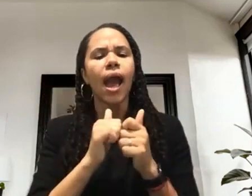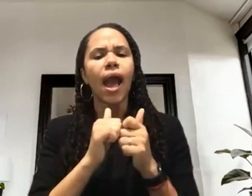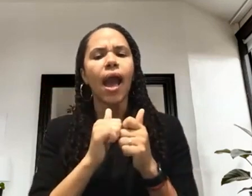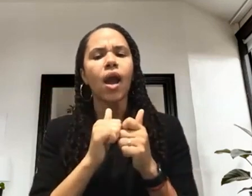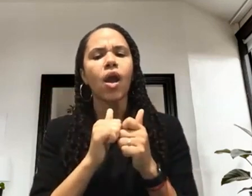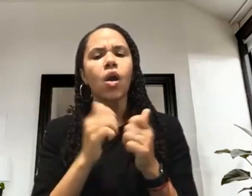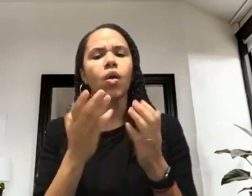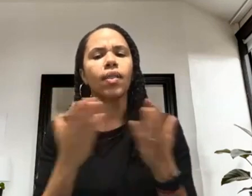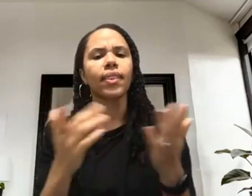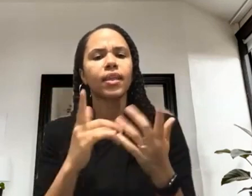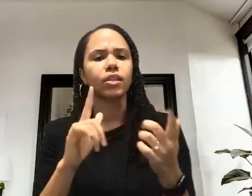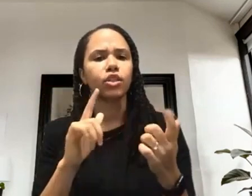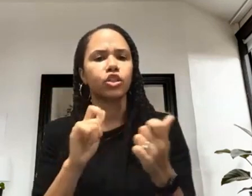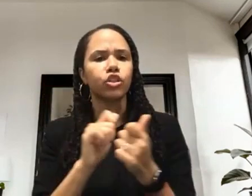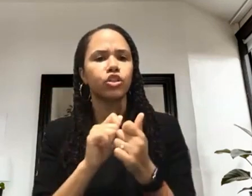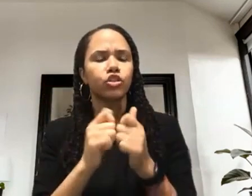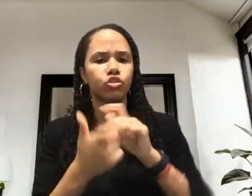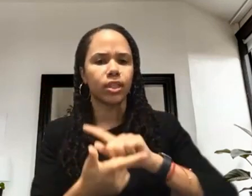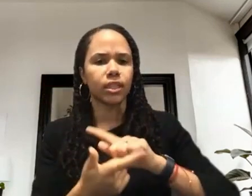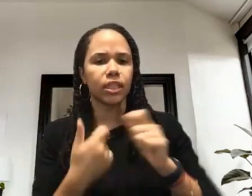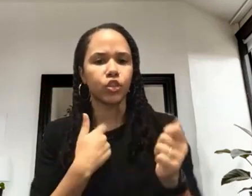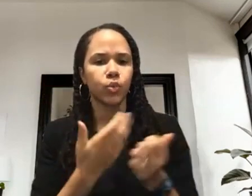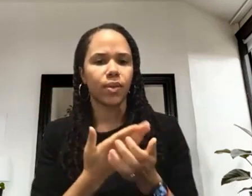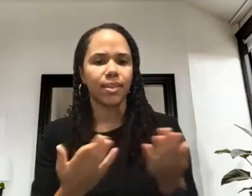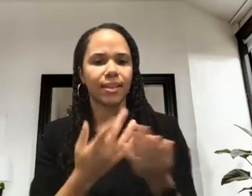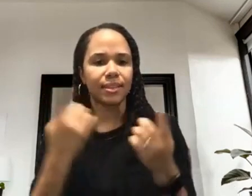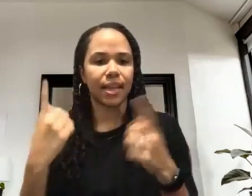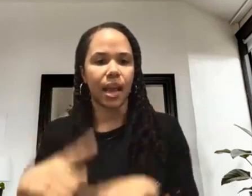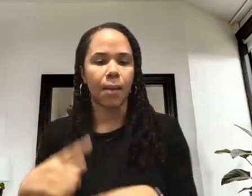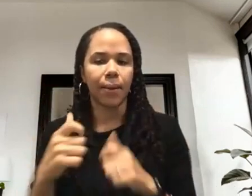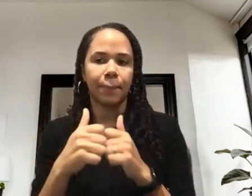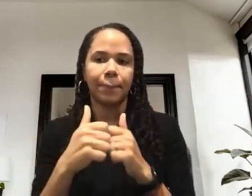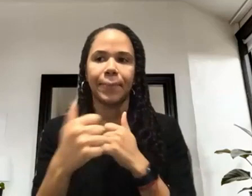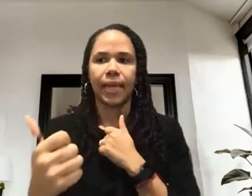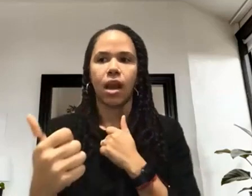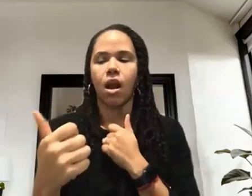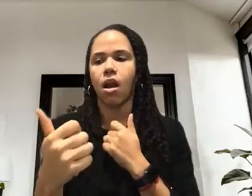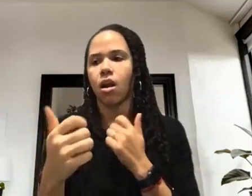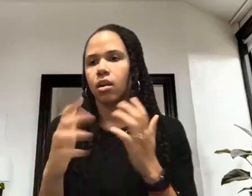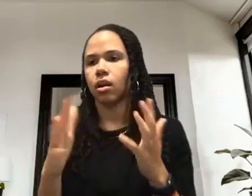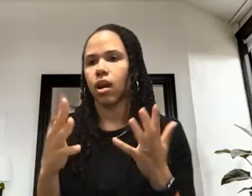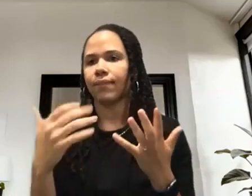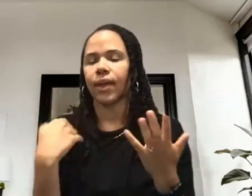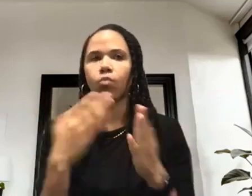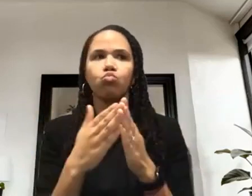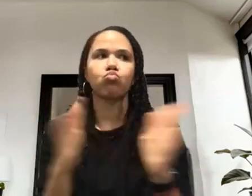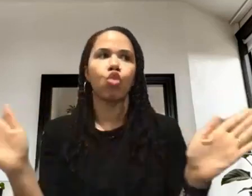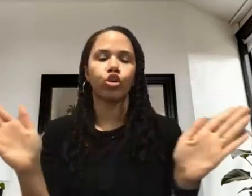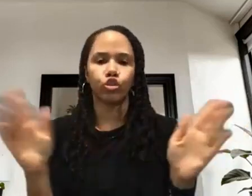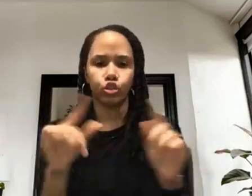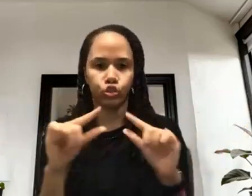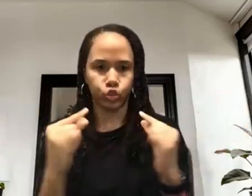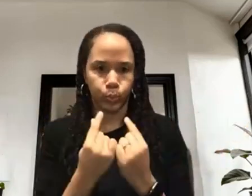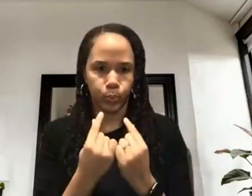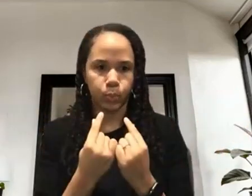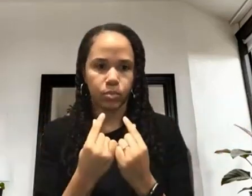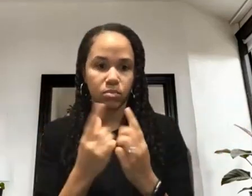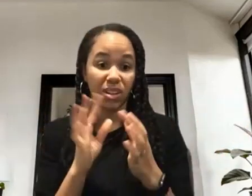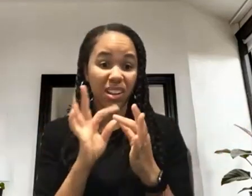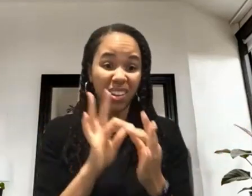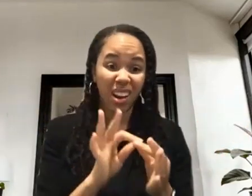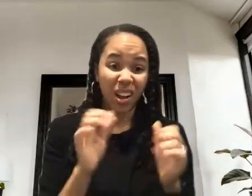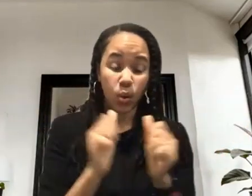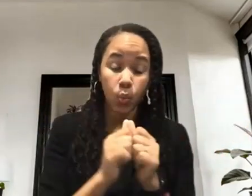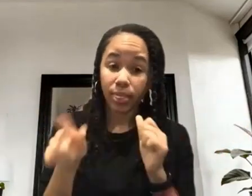things that happen beyond, like, sort of at a broader group. Does it connect with